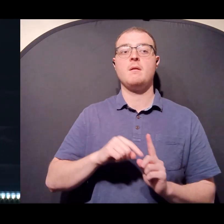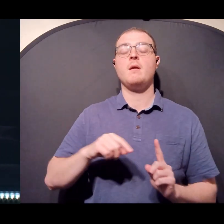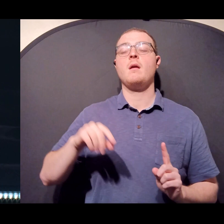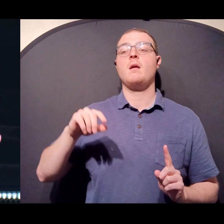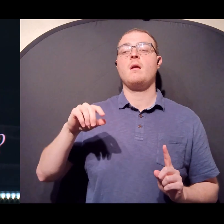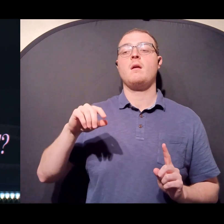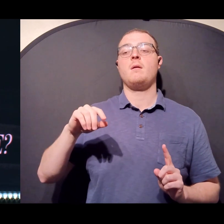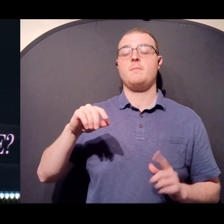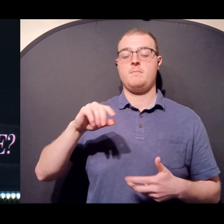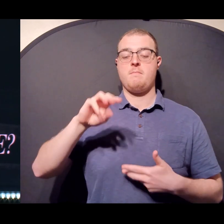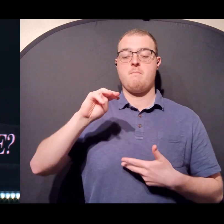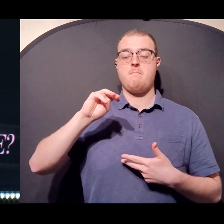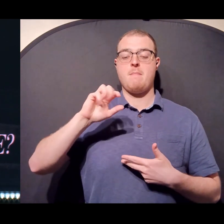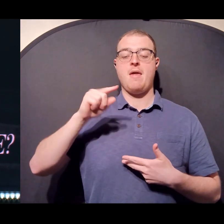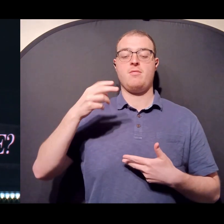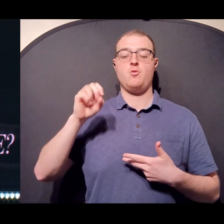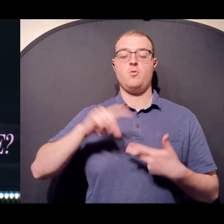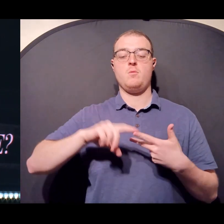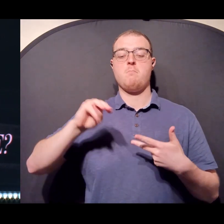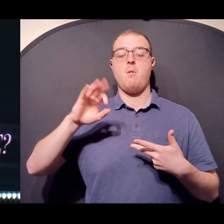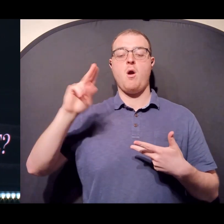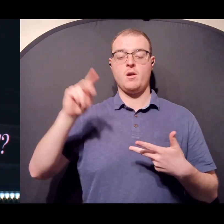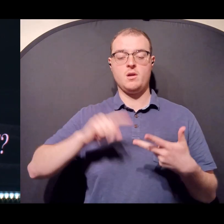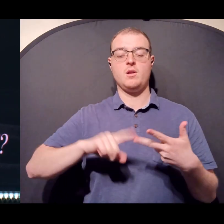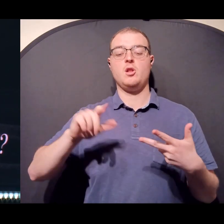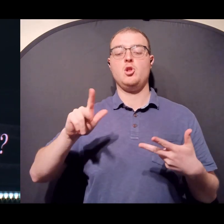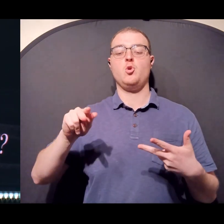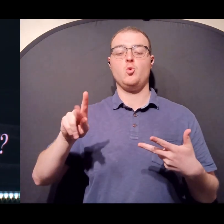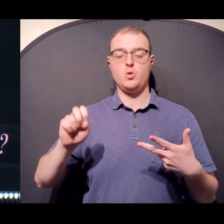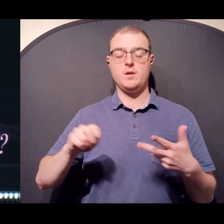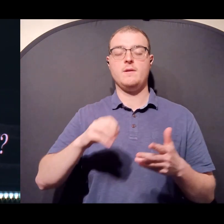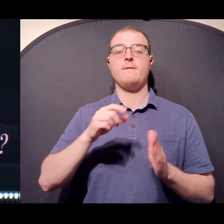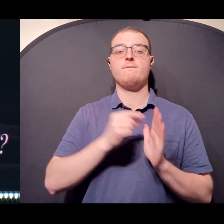NIV. Matthew, Mark, and Luke.